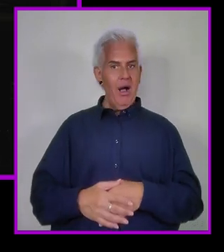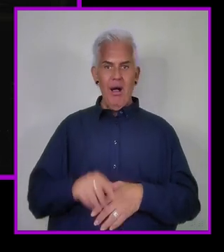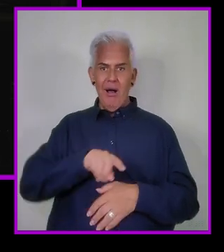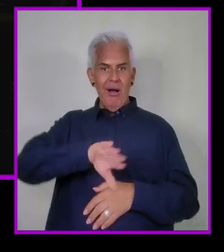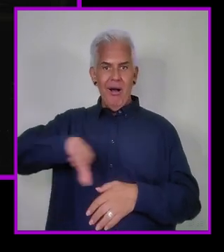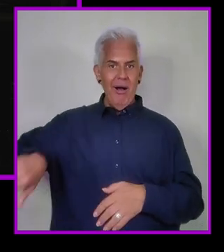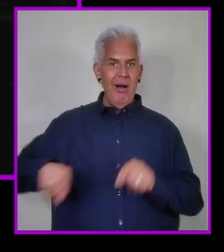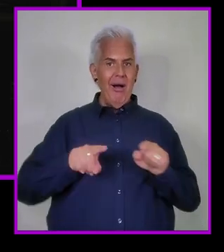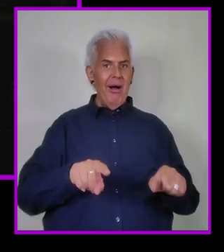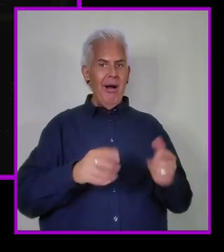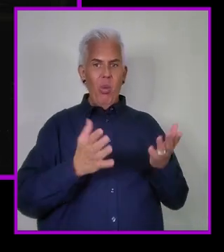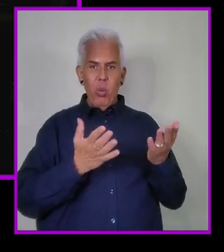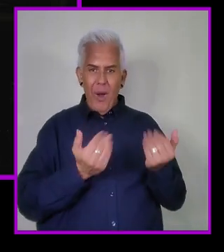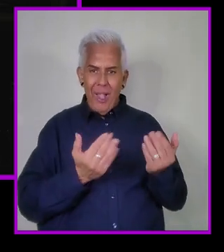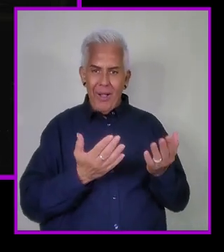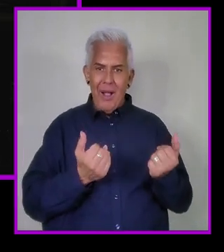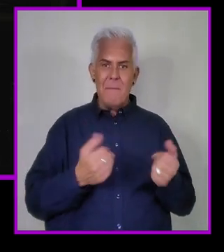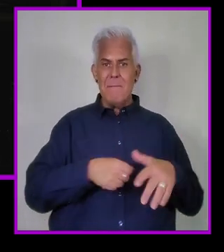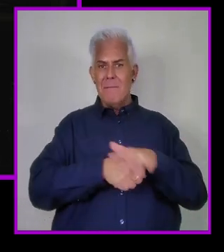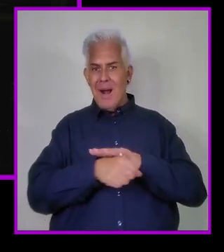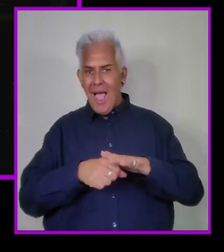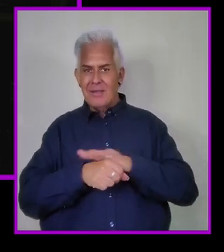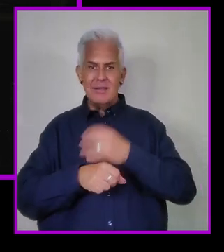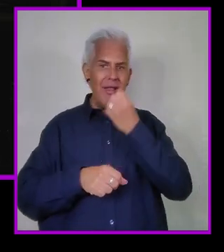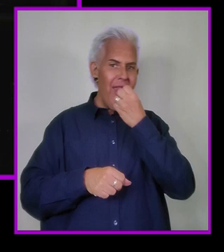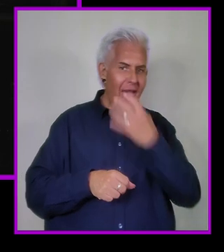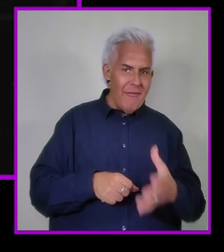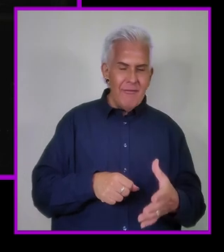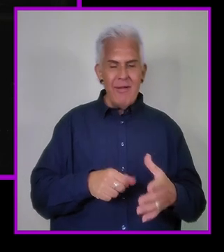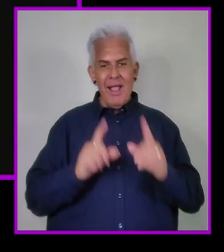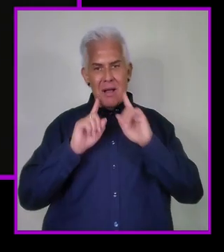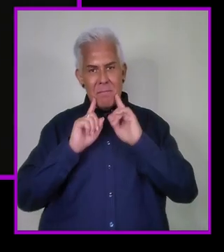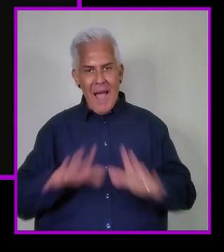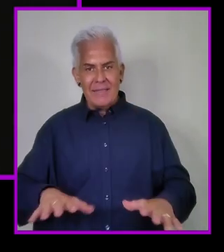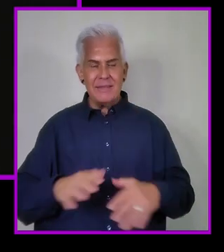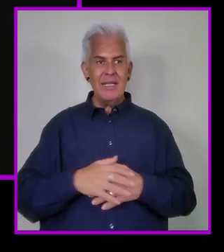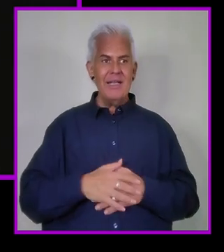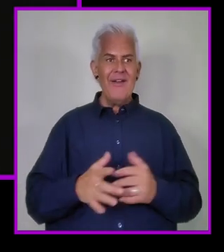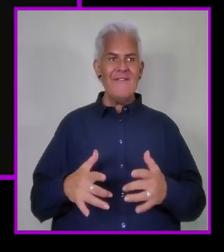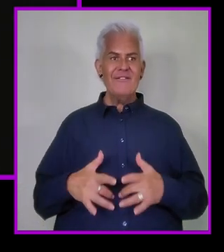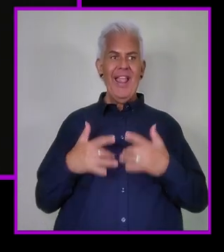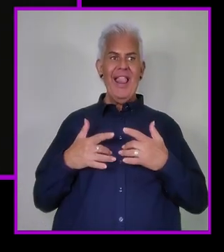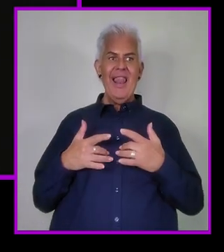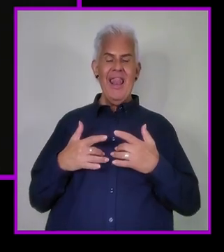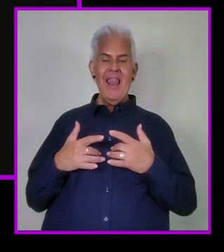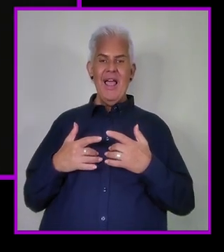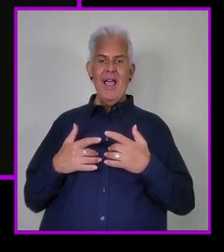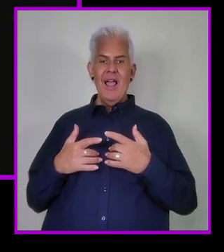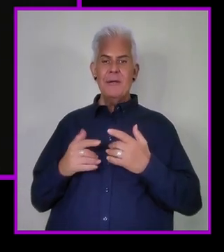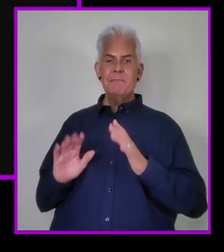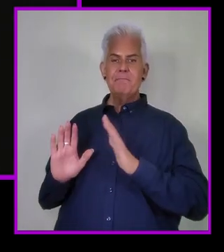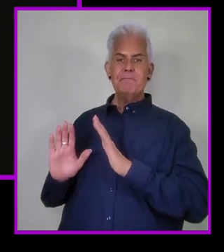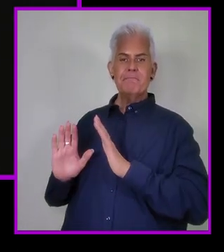lovely, welcoming place to be. It was just amazing. So I feel like I've kind of put to bed a slight